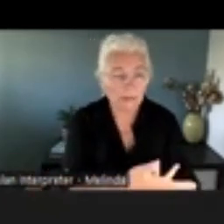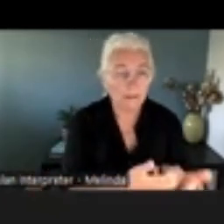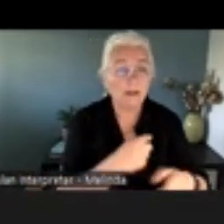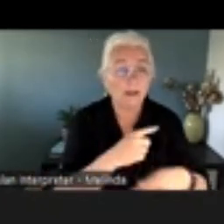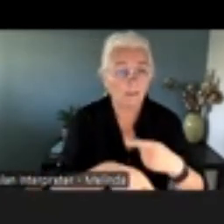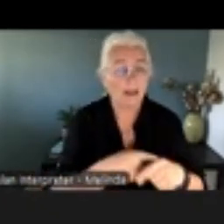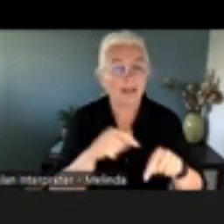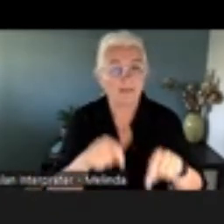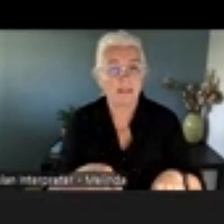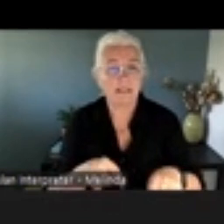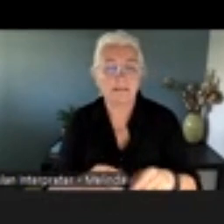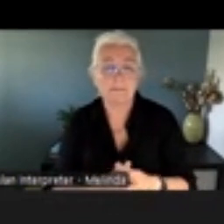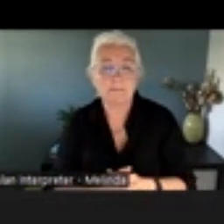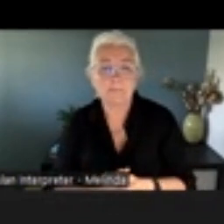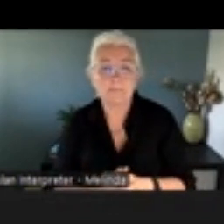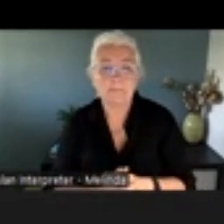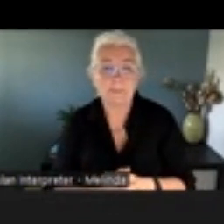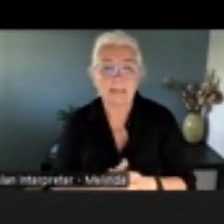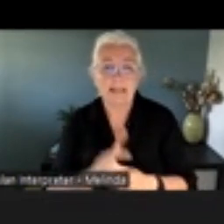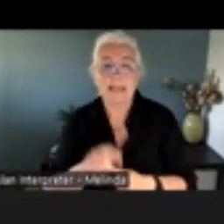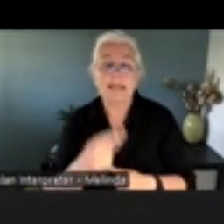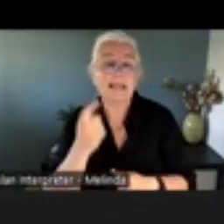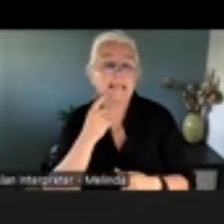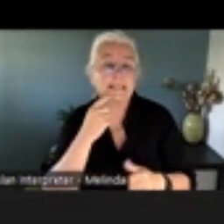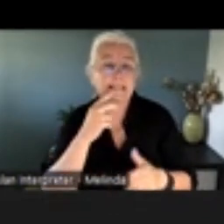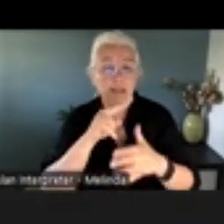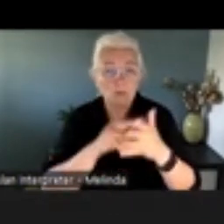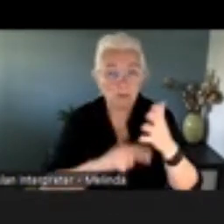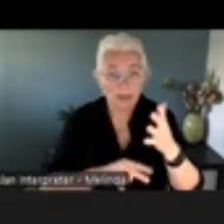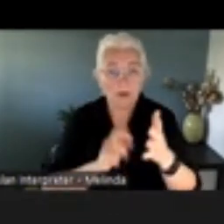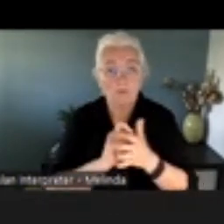it. As the easy read writer of our